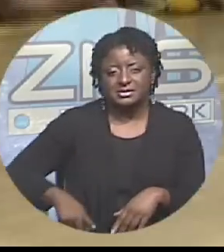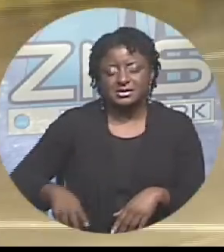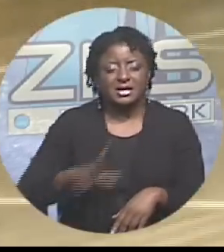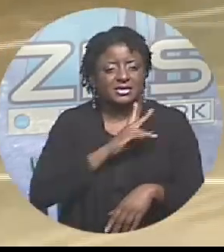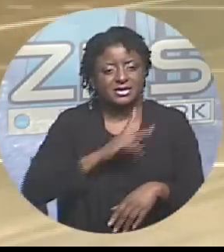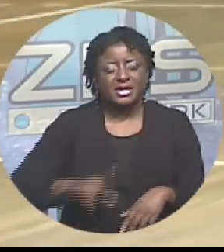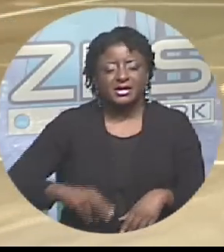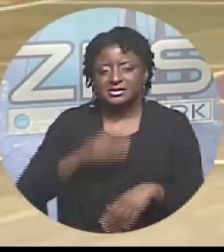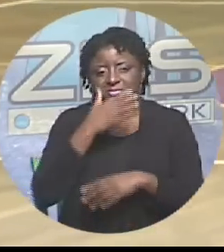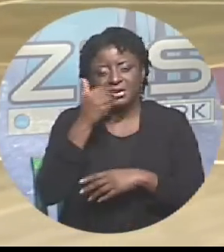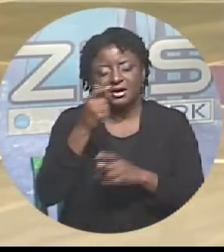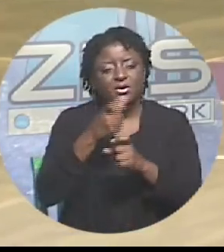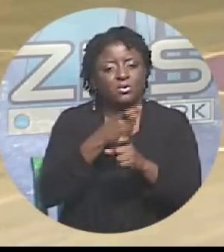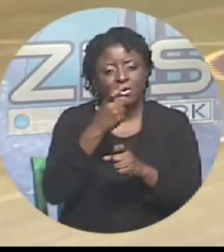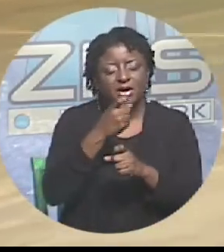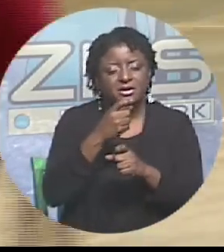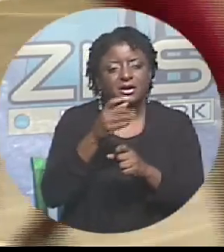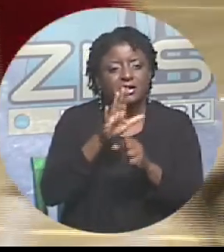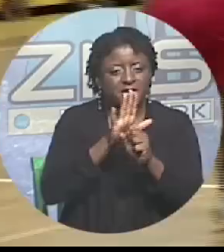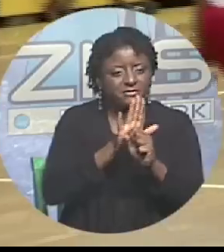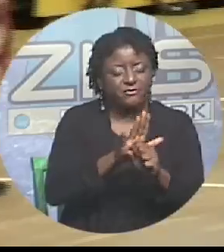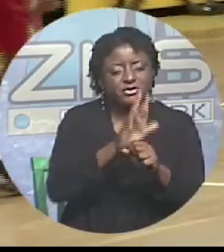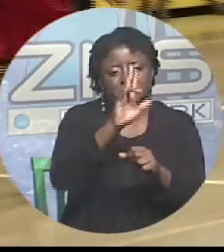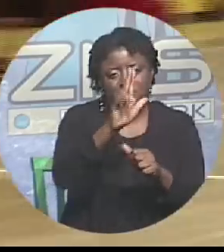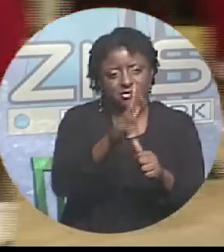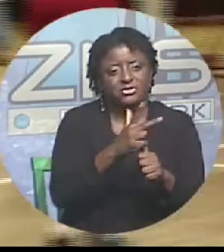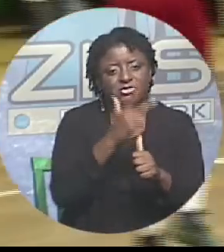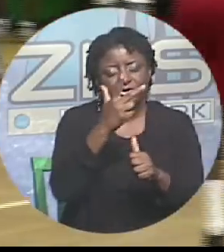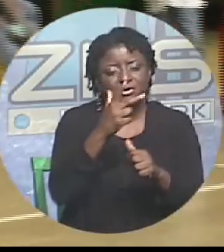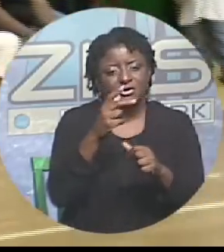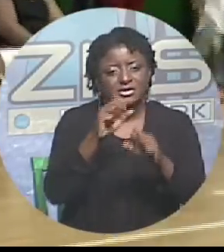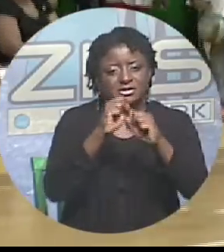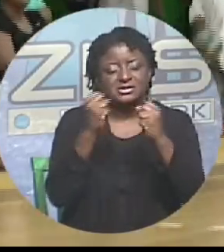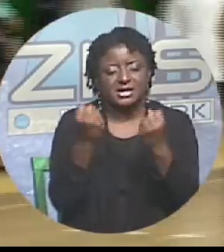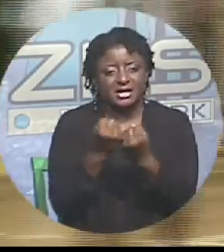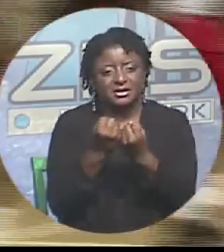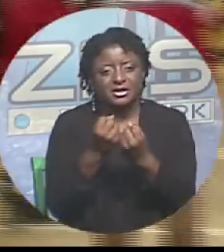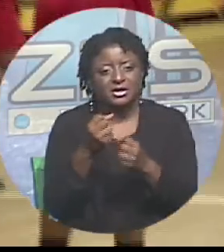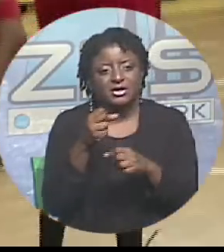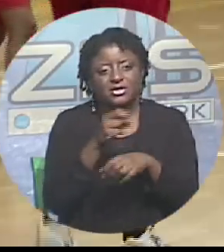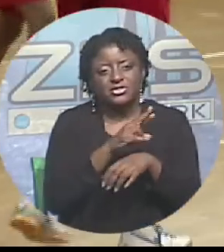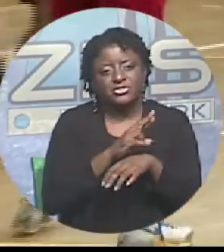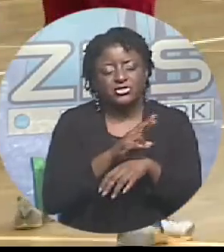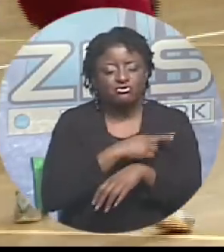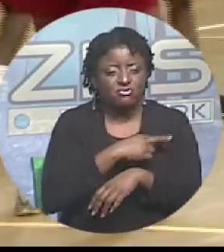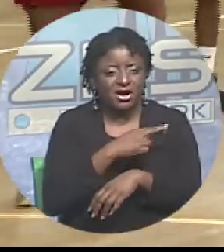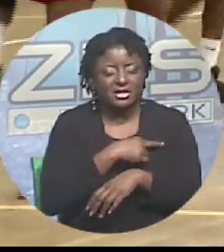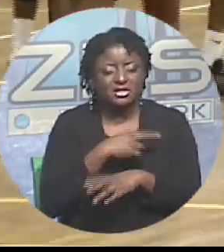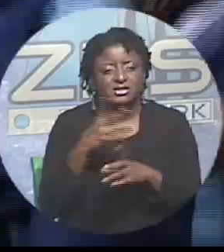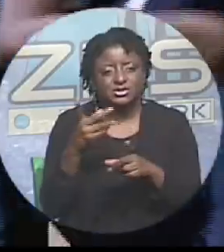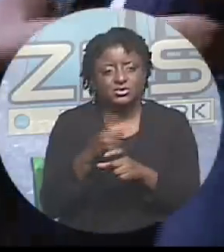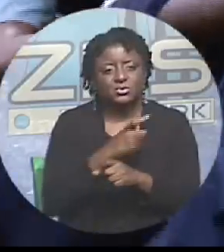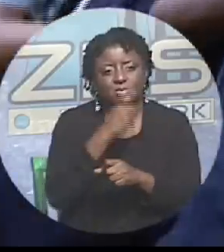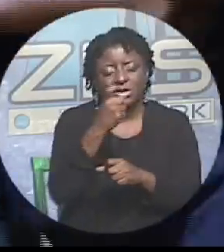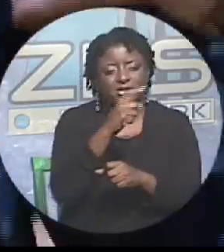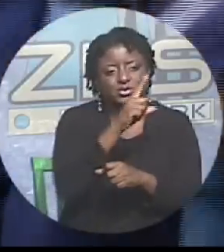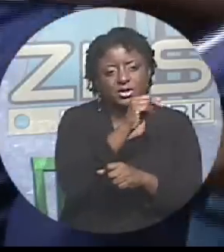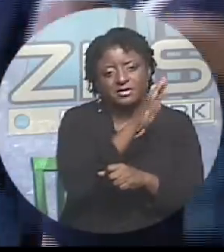won that to force a third and deciding set. But the Rattlers, they would come back and they complete the sweep,